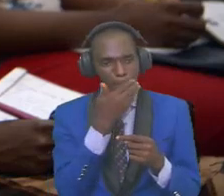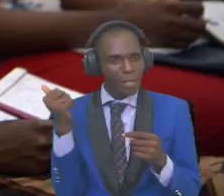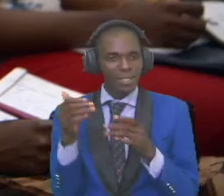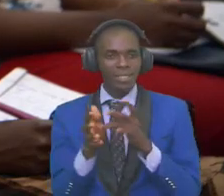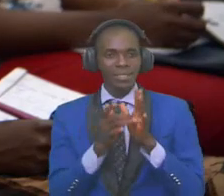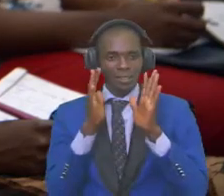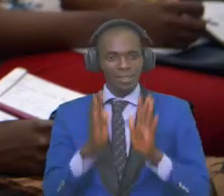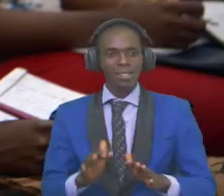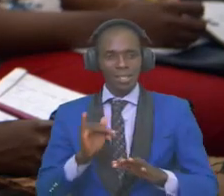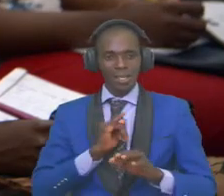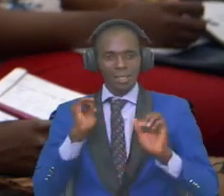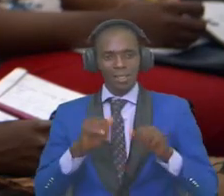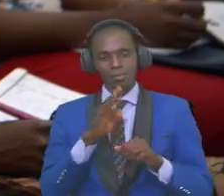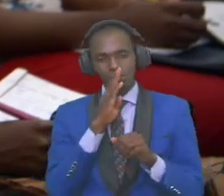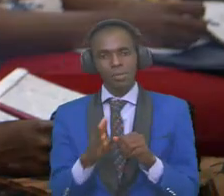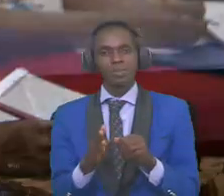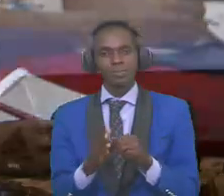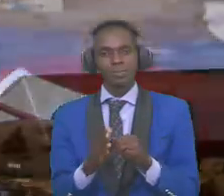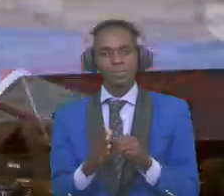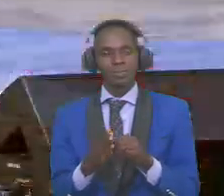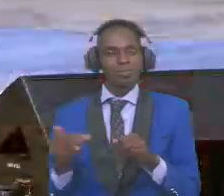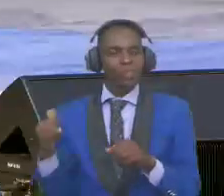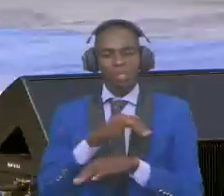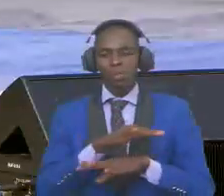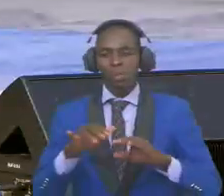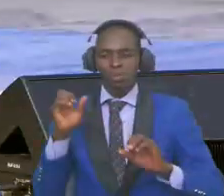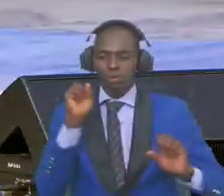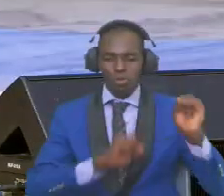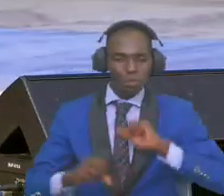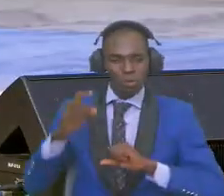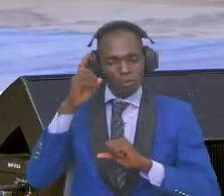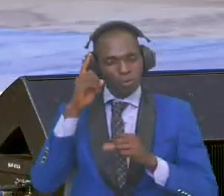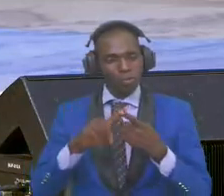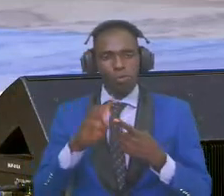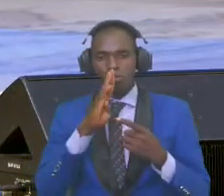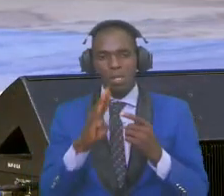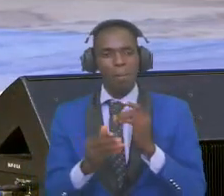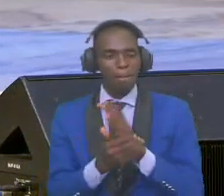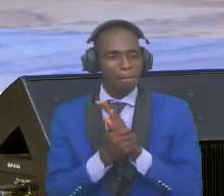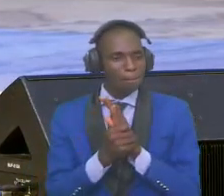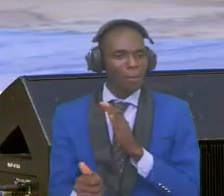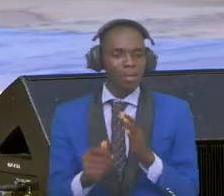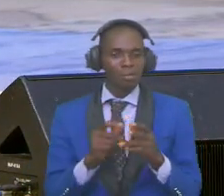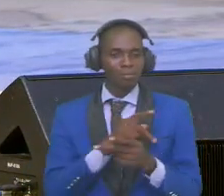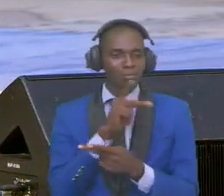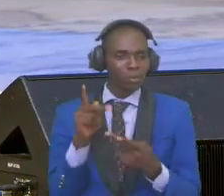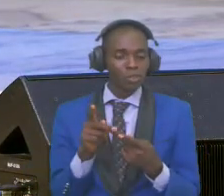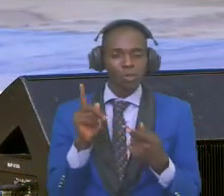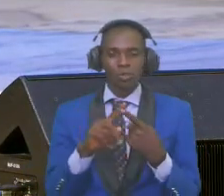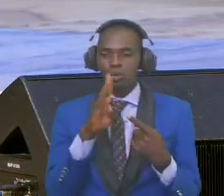be. Strive for the masteries. They don't strive for the masteries. To be the